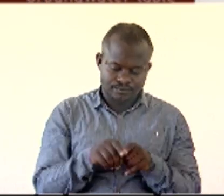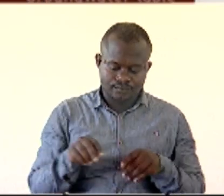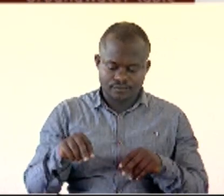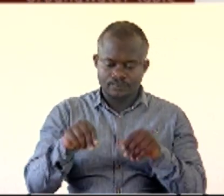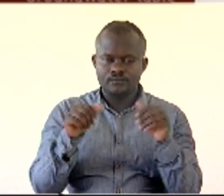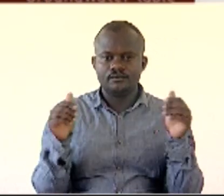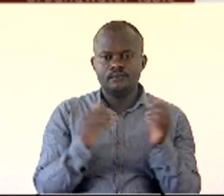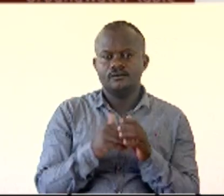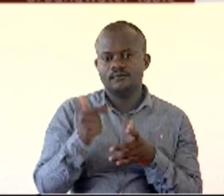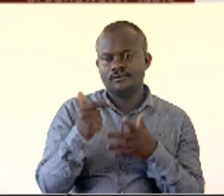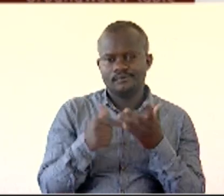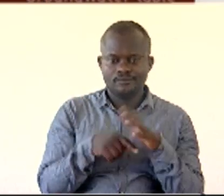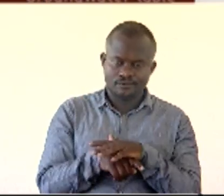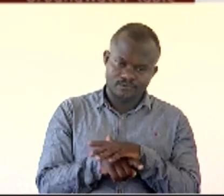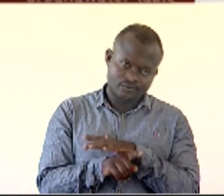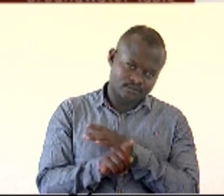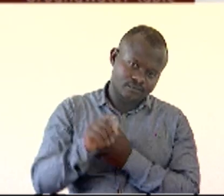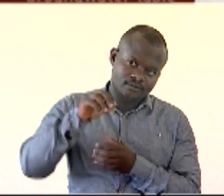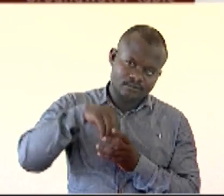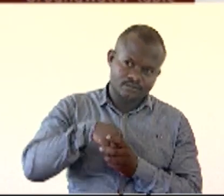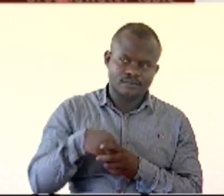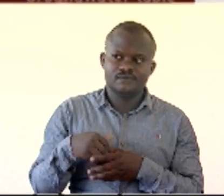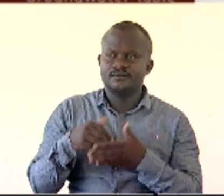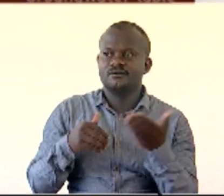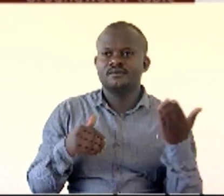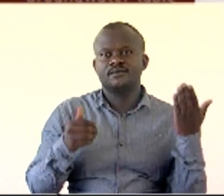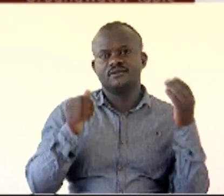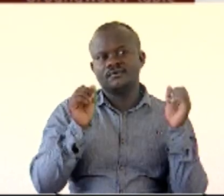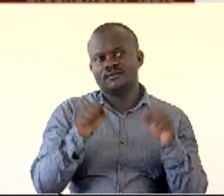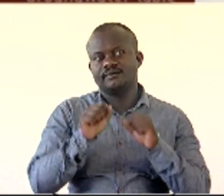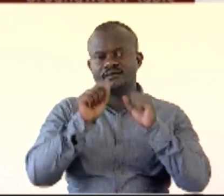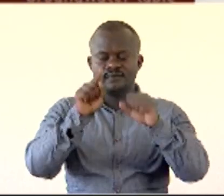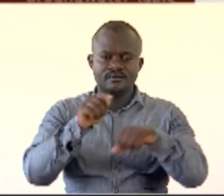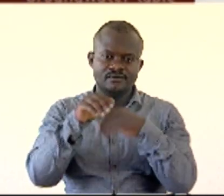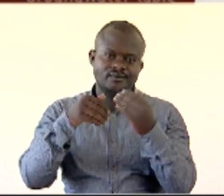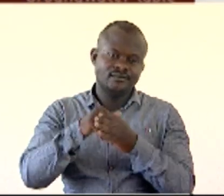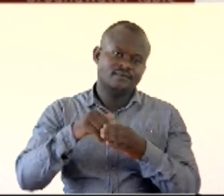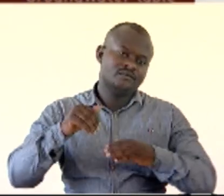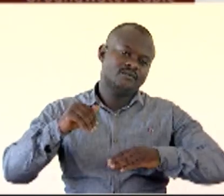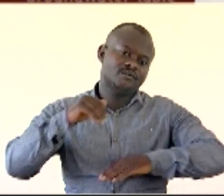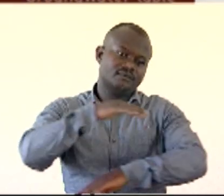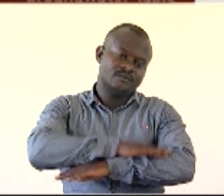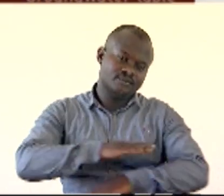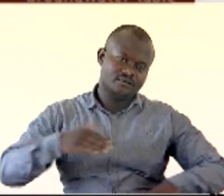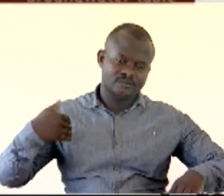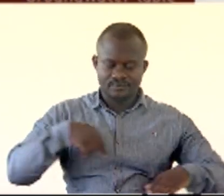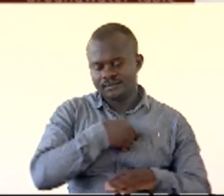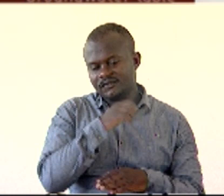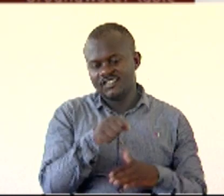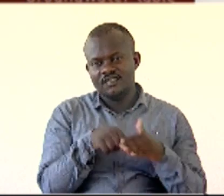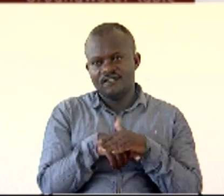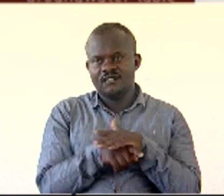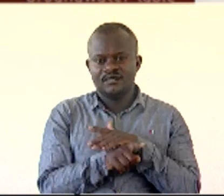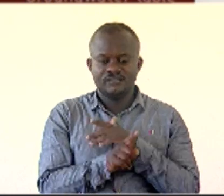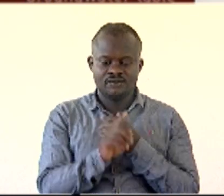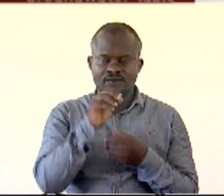fertilizers, and these penetrate down into the topsoil, can go to ground table, can infiltrate